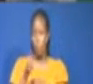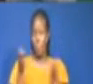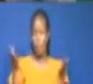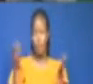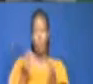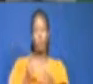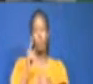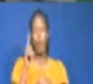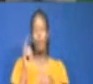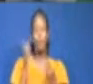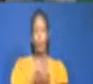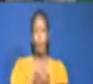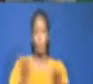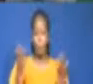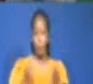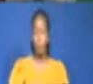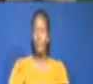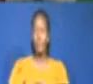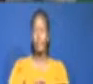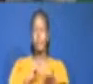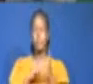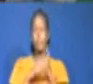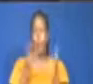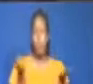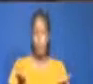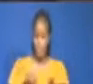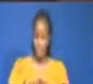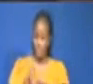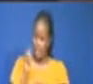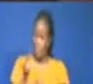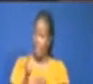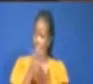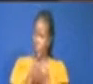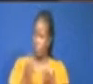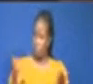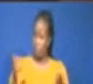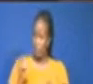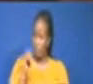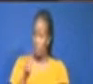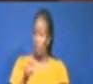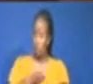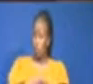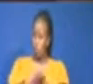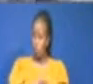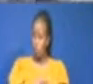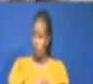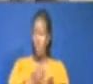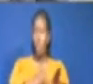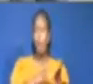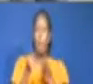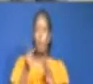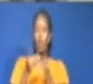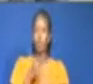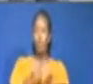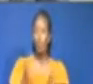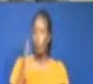properties. So it is property that you own, that you bought from CA? Yes.